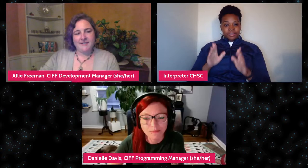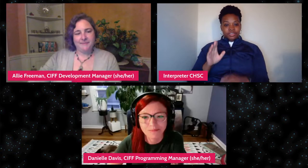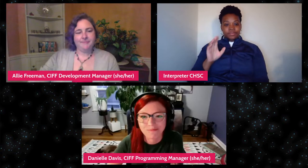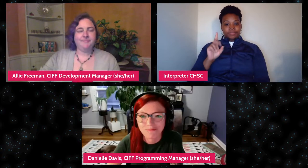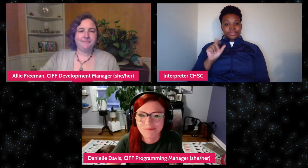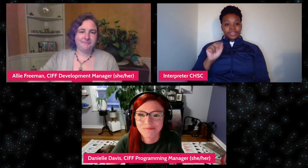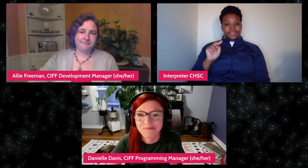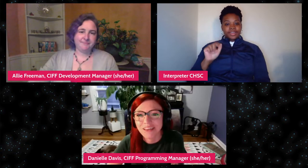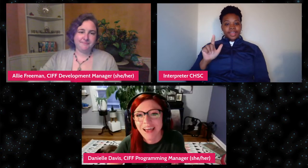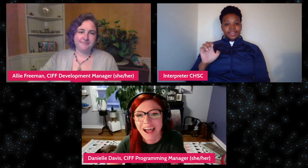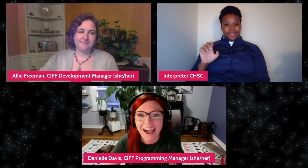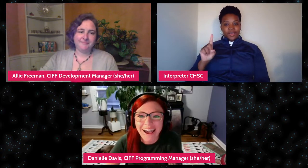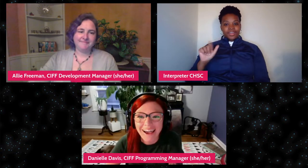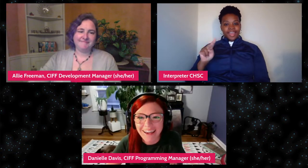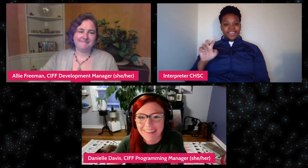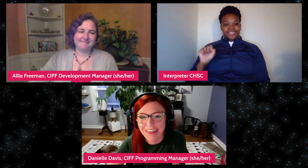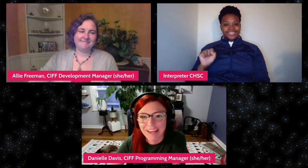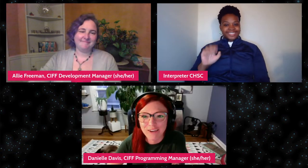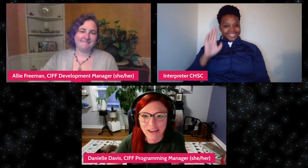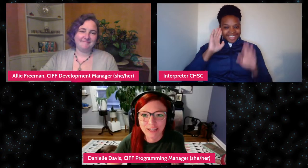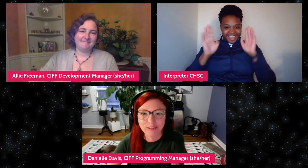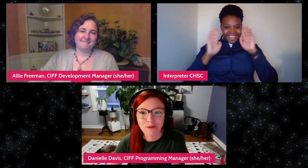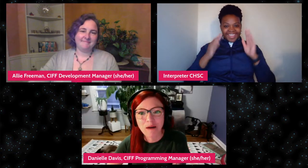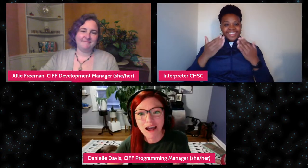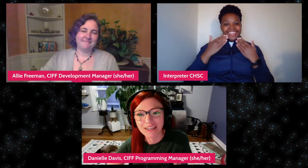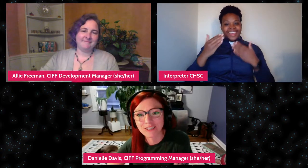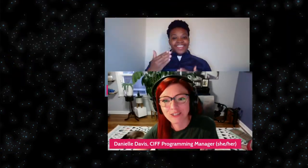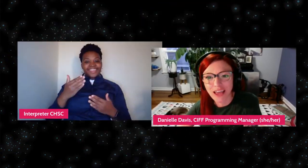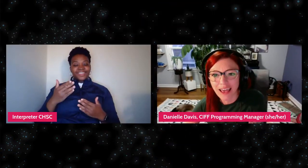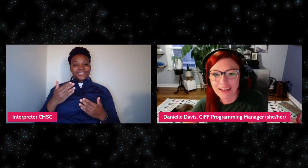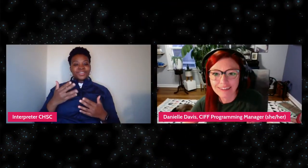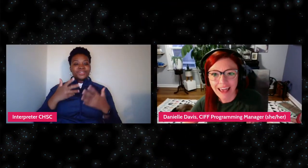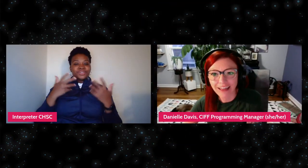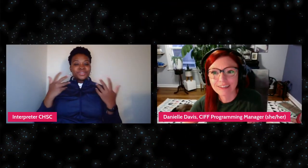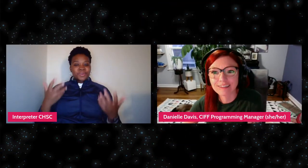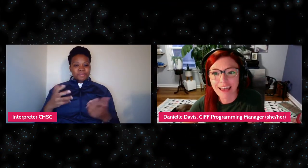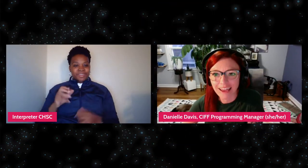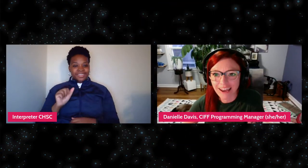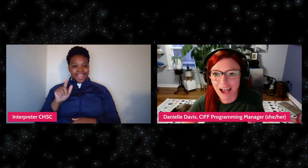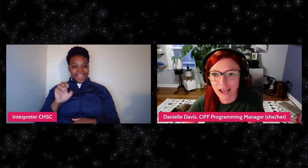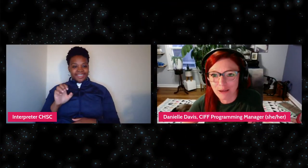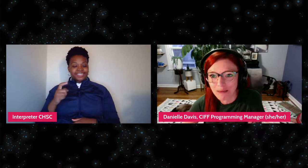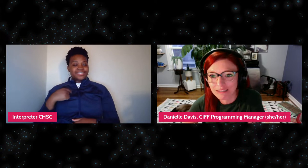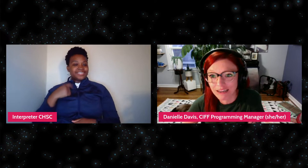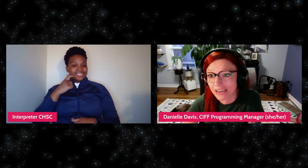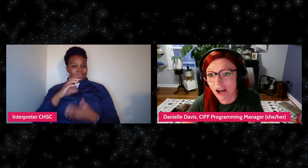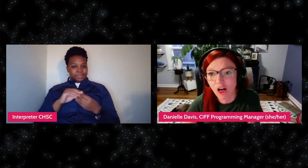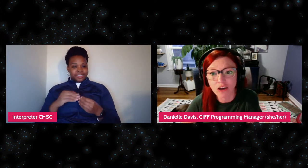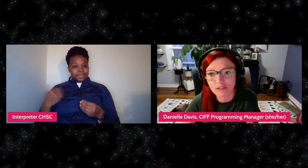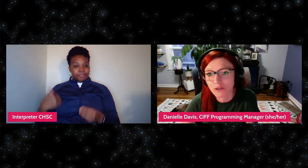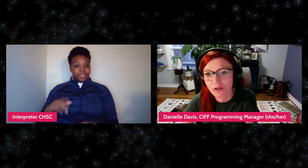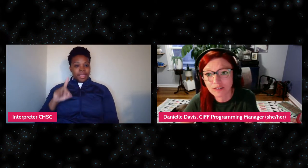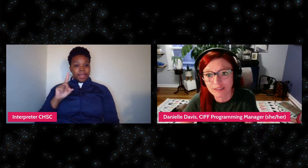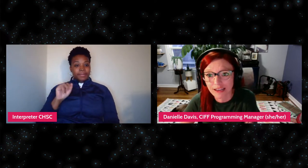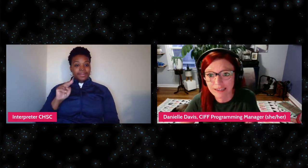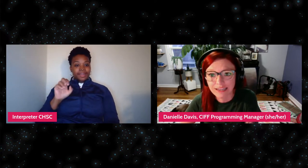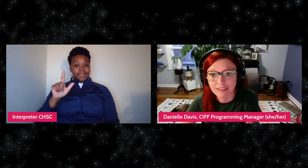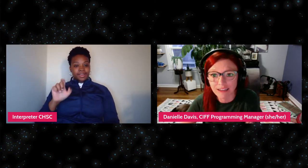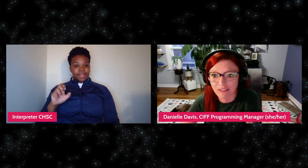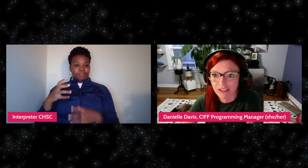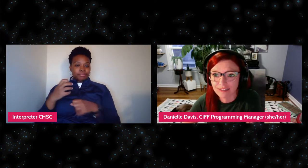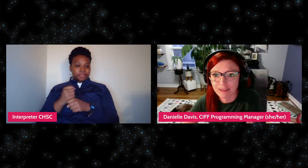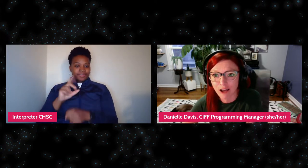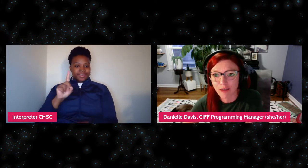Danielle Davis. Hi, thank you, Allie, so much. As Allie said, I'm Danielle, also known as